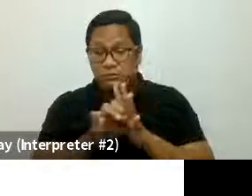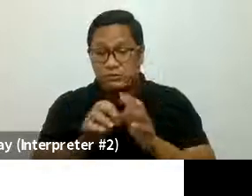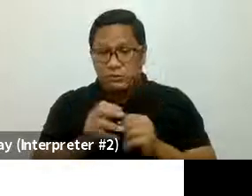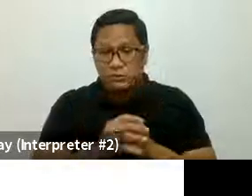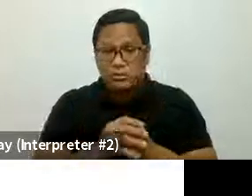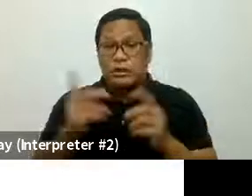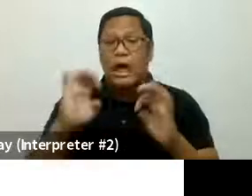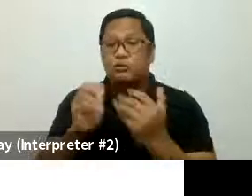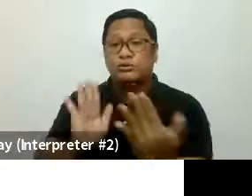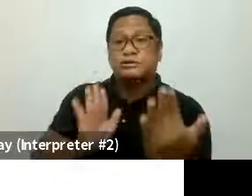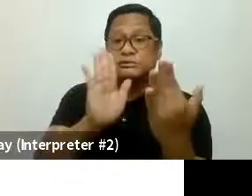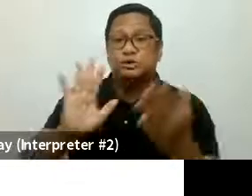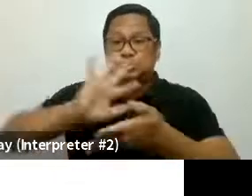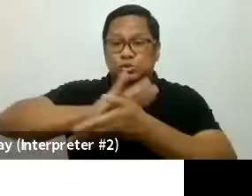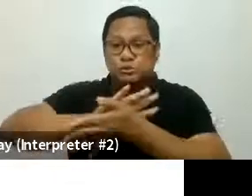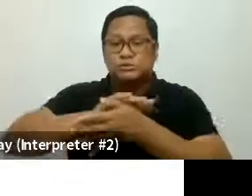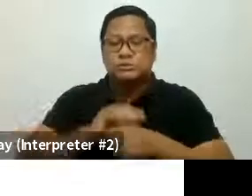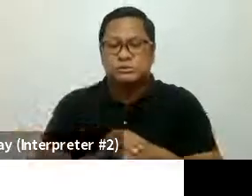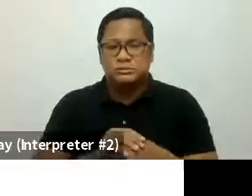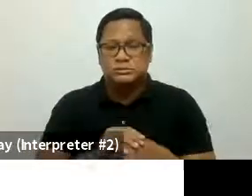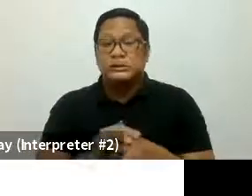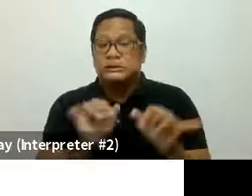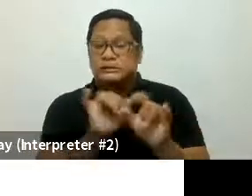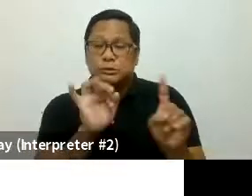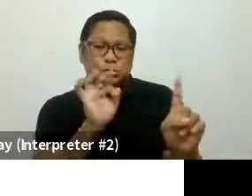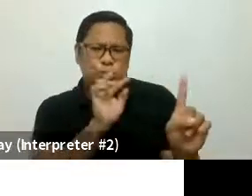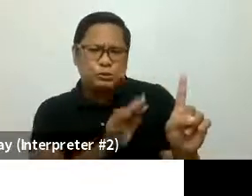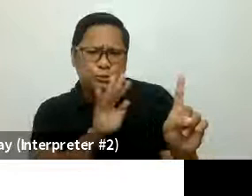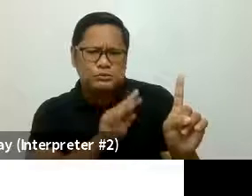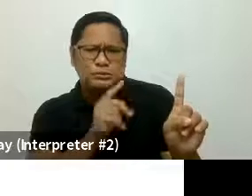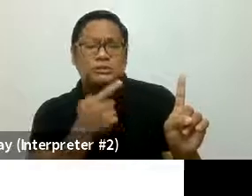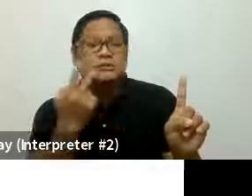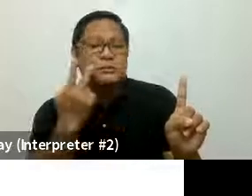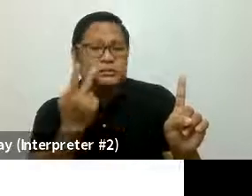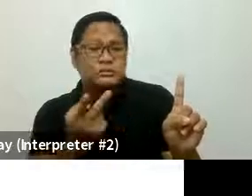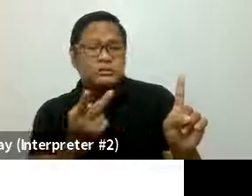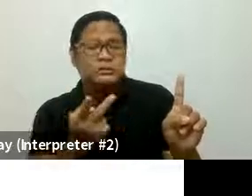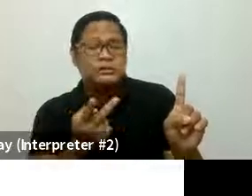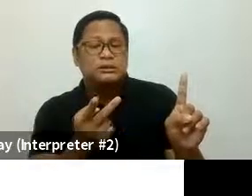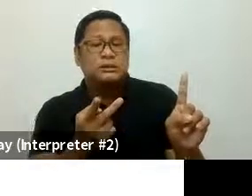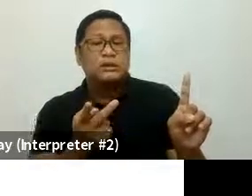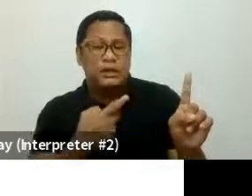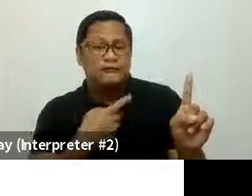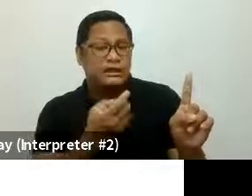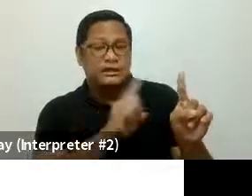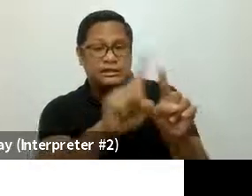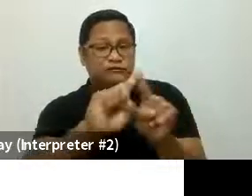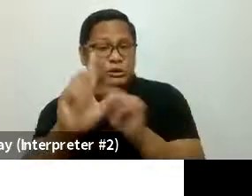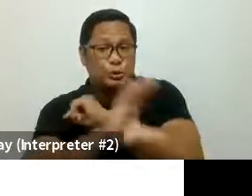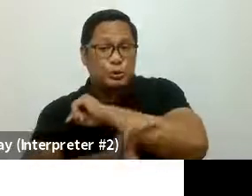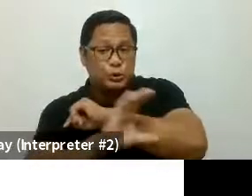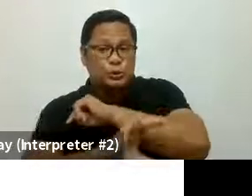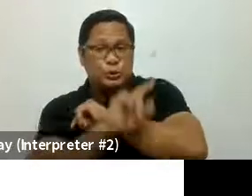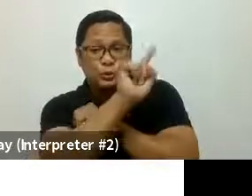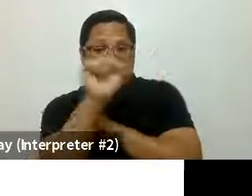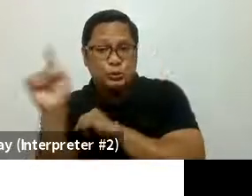COVID. UHC would also, as we are seeing in a number of countries, because we're